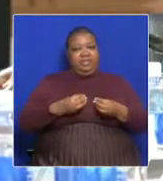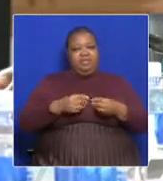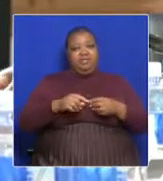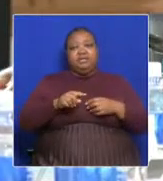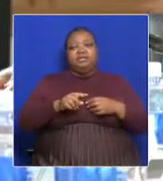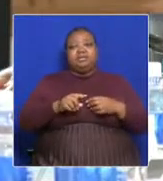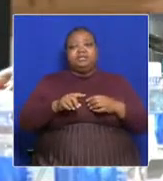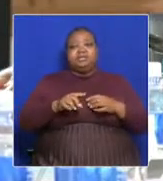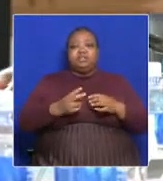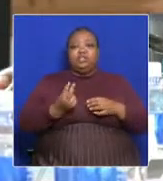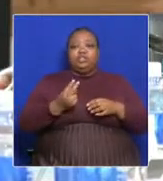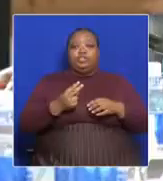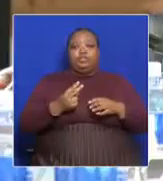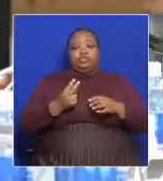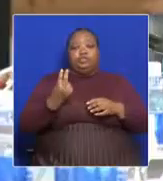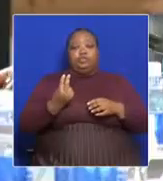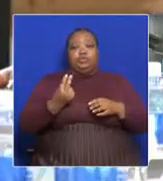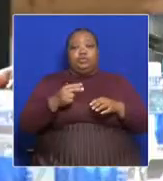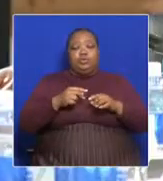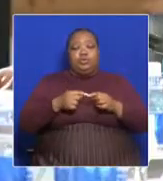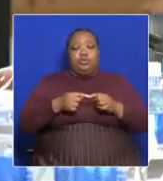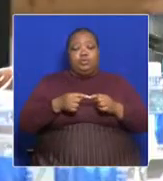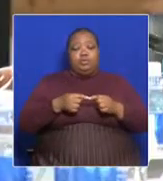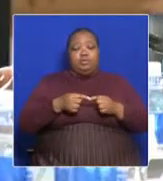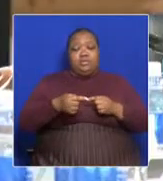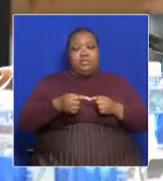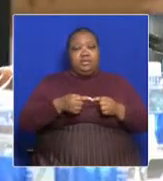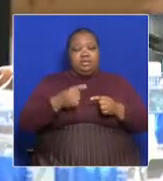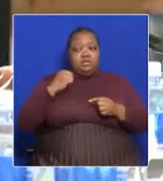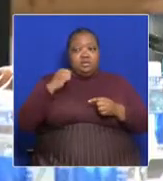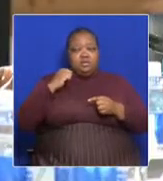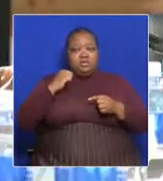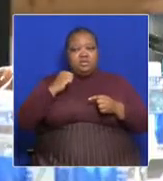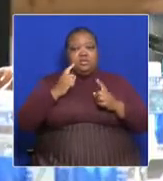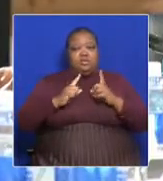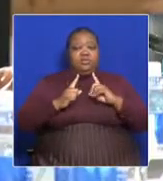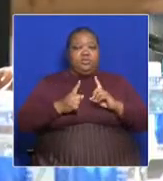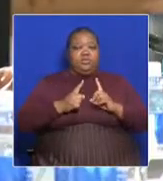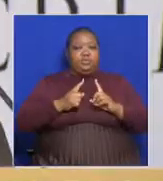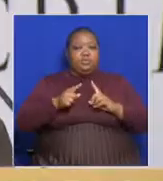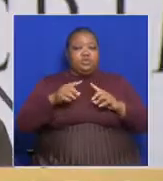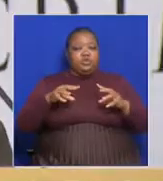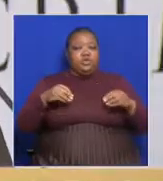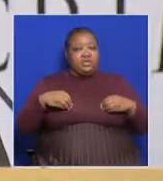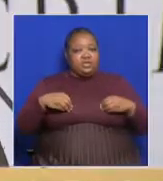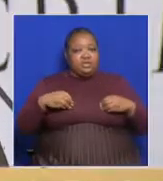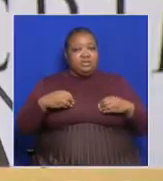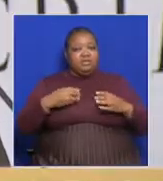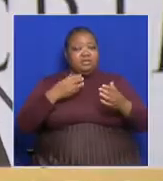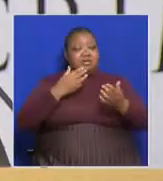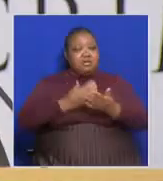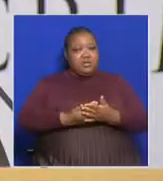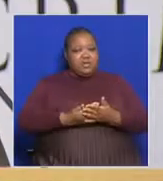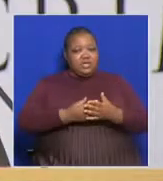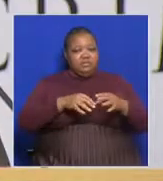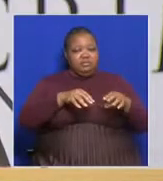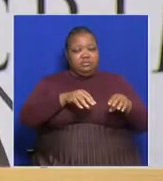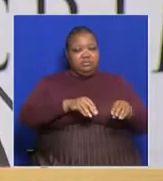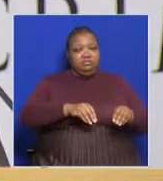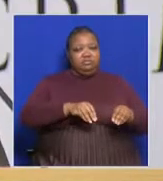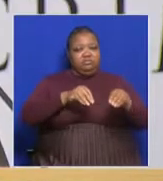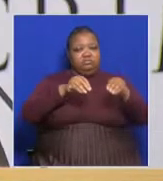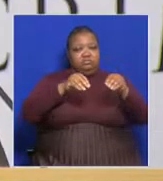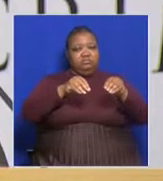container. Approximately. When I engaged you yesterday, you accepted that you could have gotten the